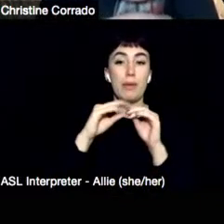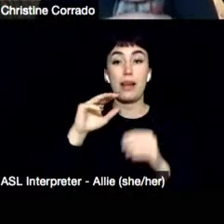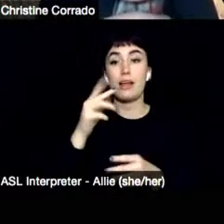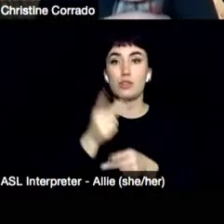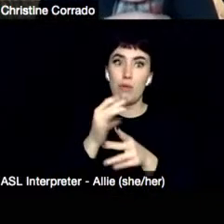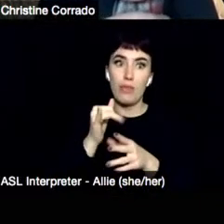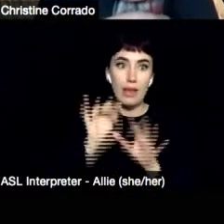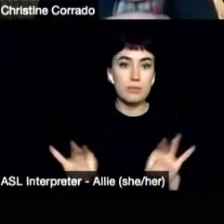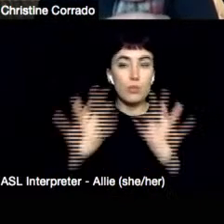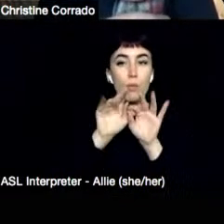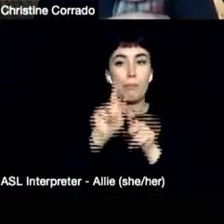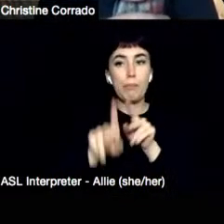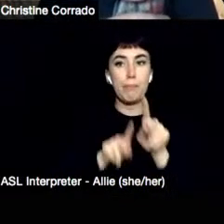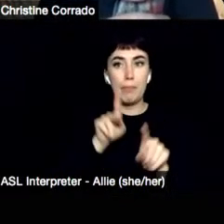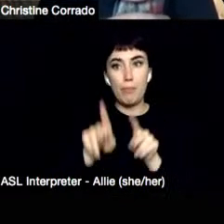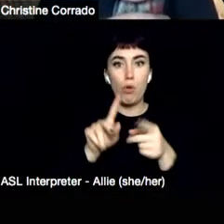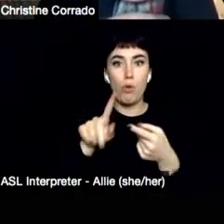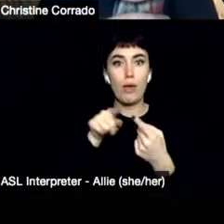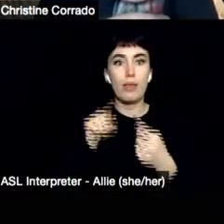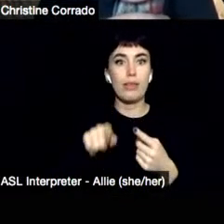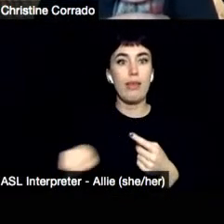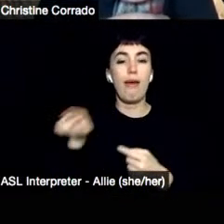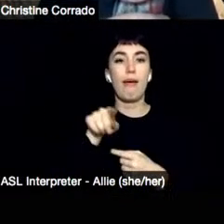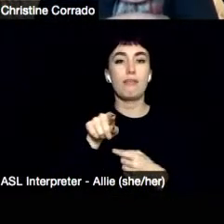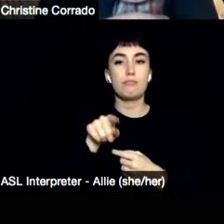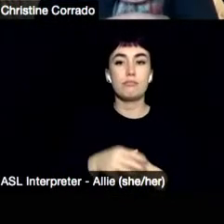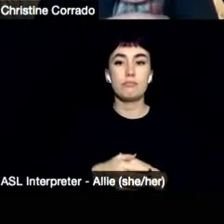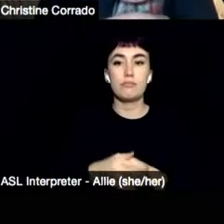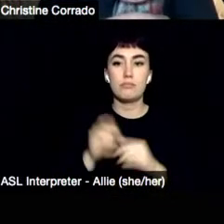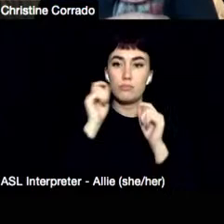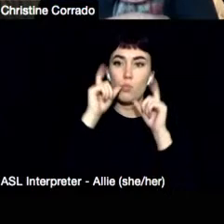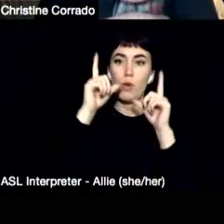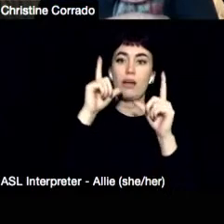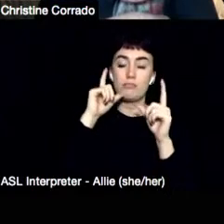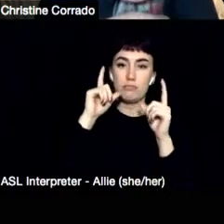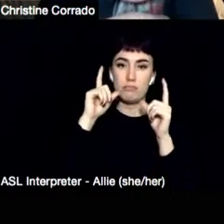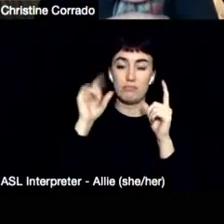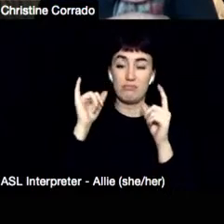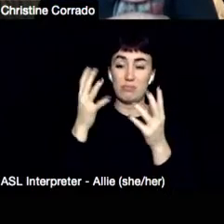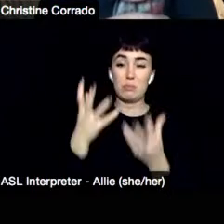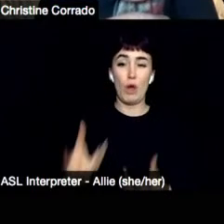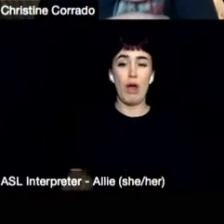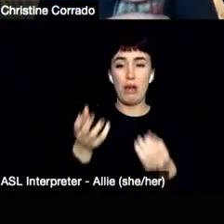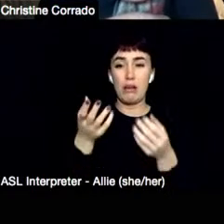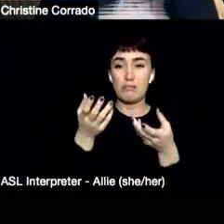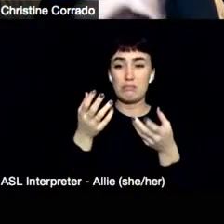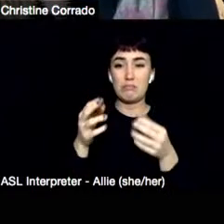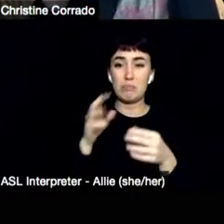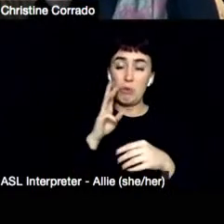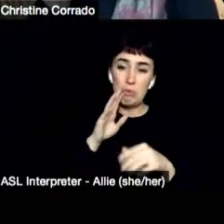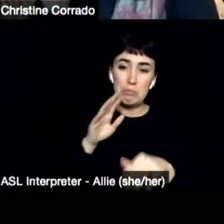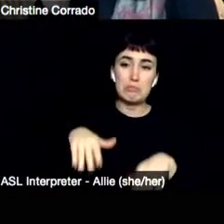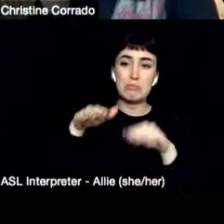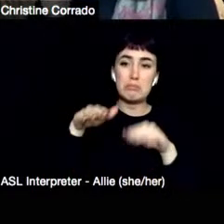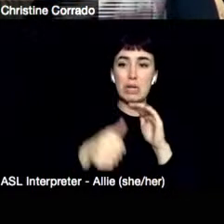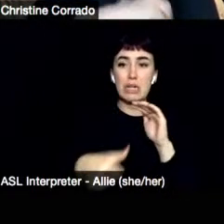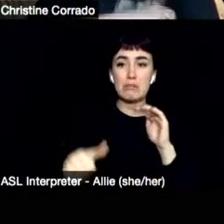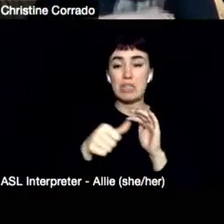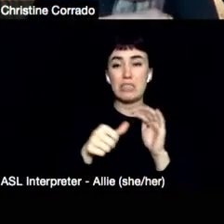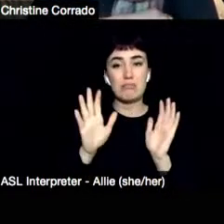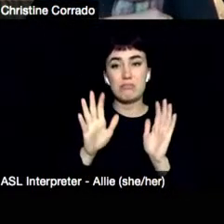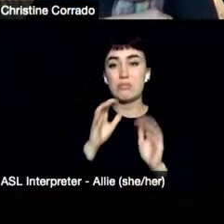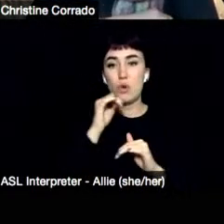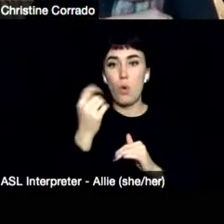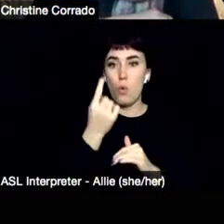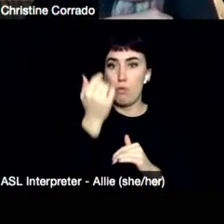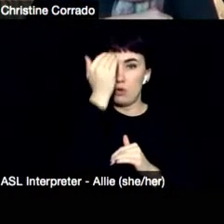know, people when they, wake up to that wet basement or come home from work to that wet basement, don't always